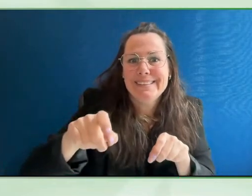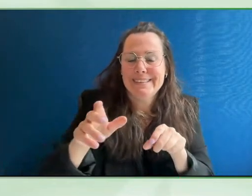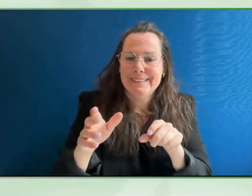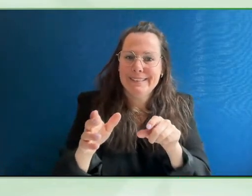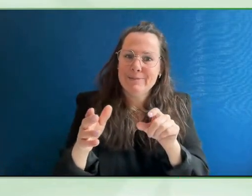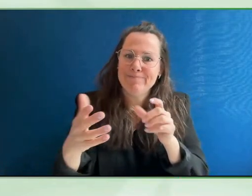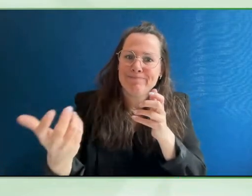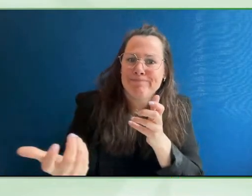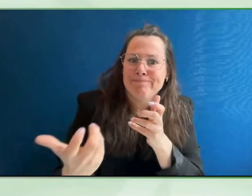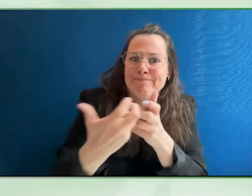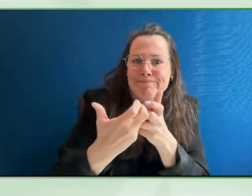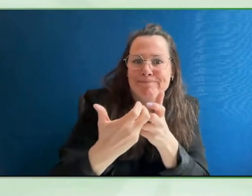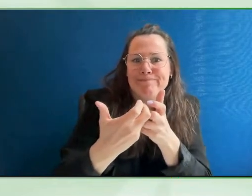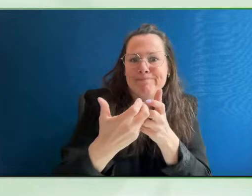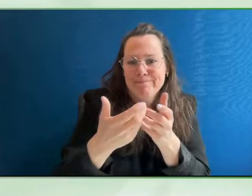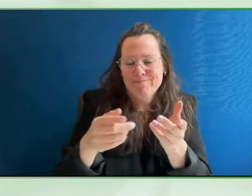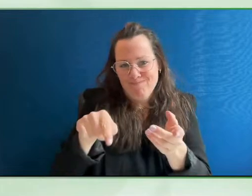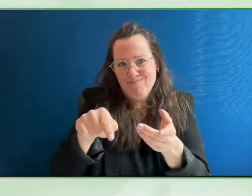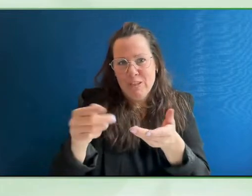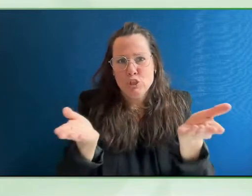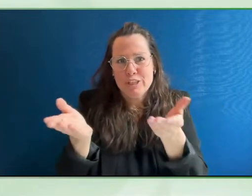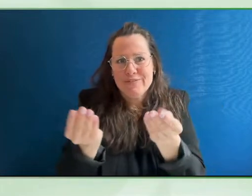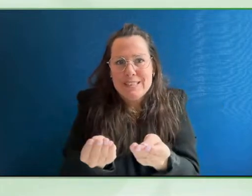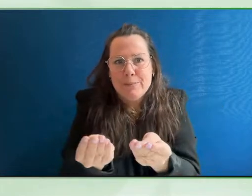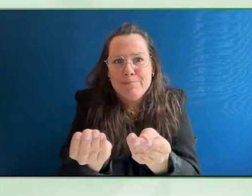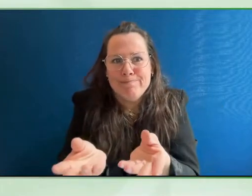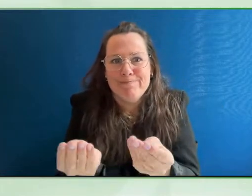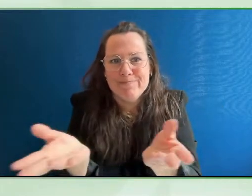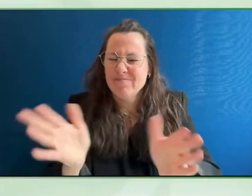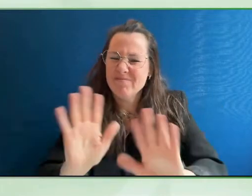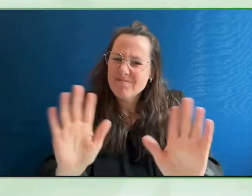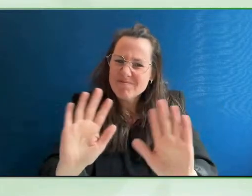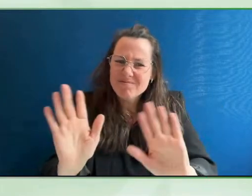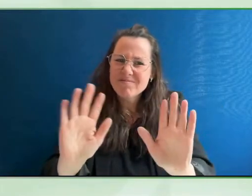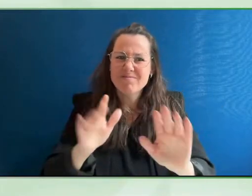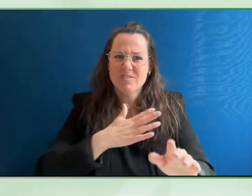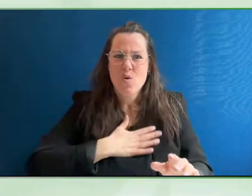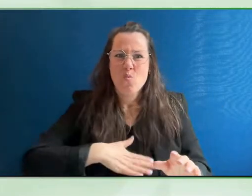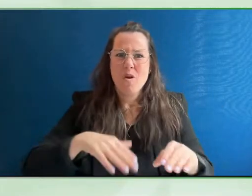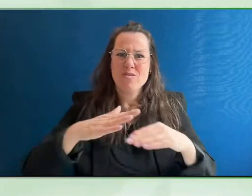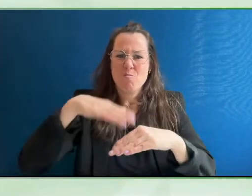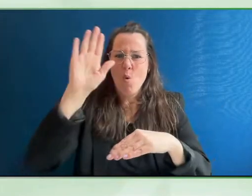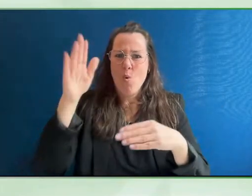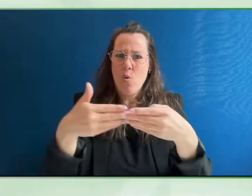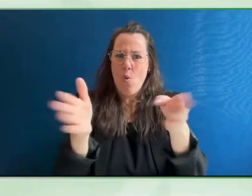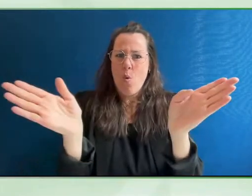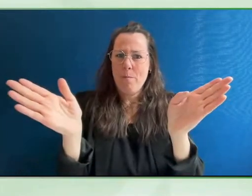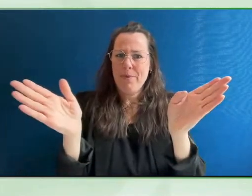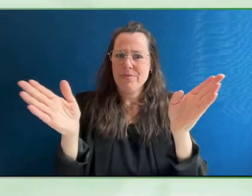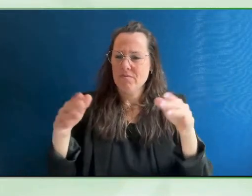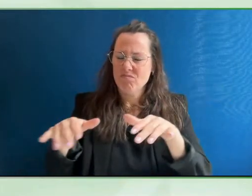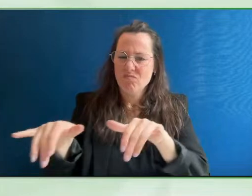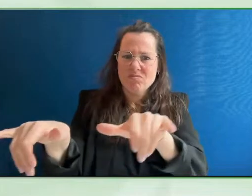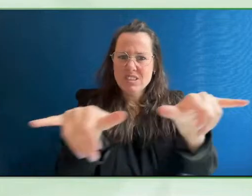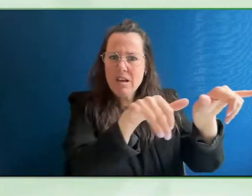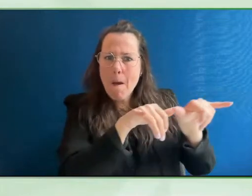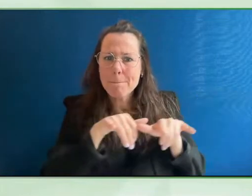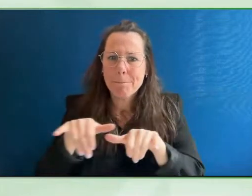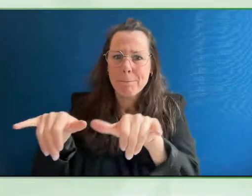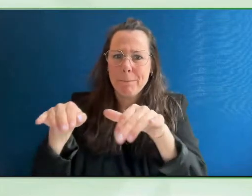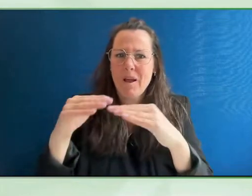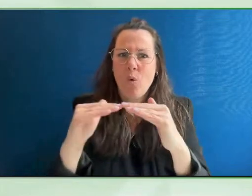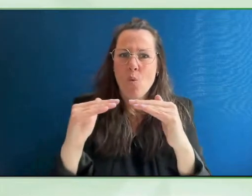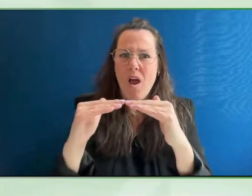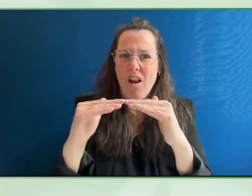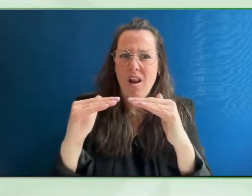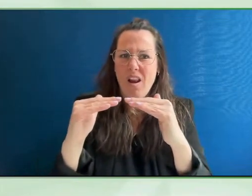to attacking the person makes a big difference. I couldn't agree more. I would just like to, as we are running out of